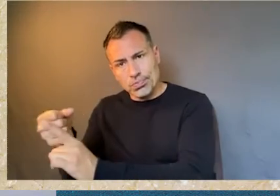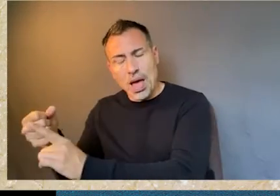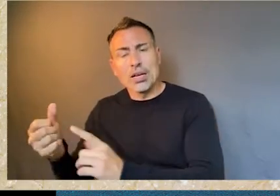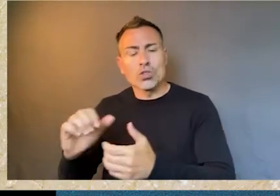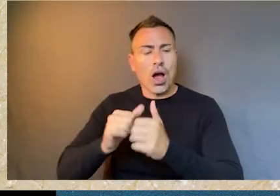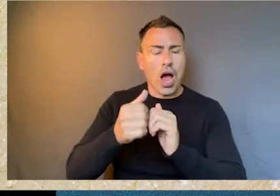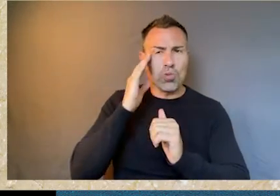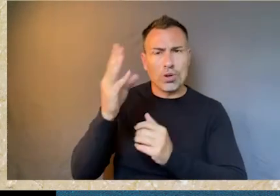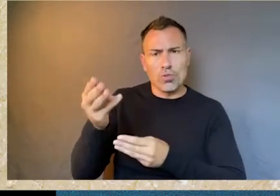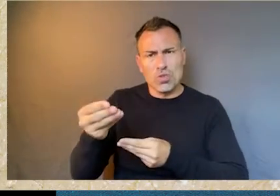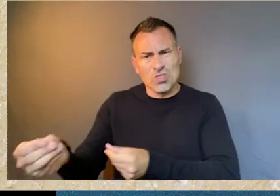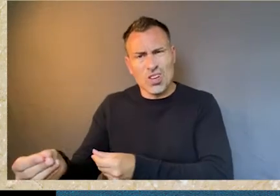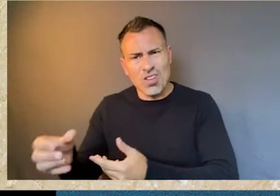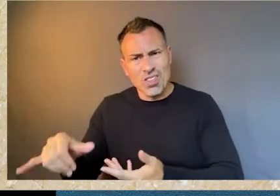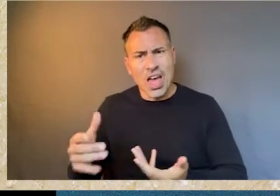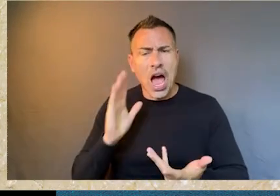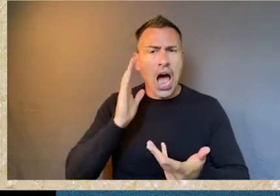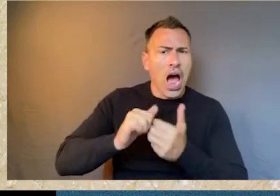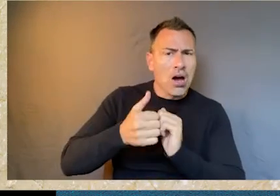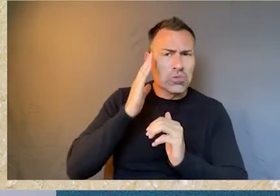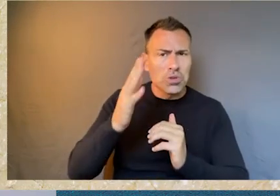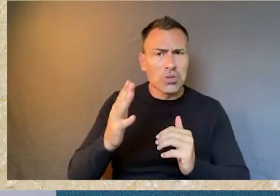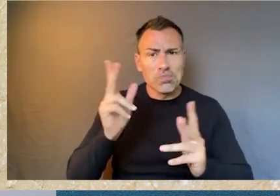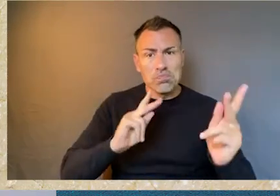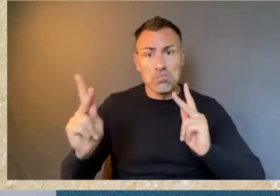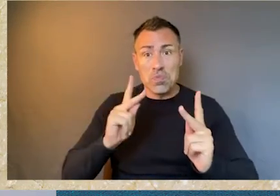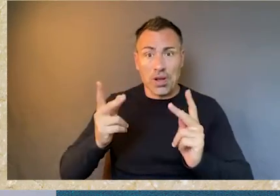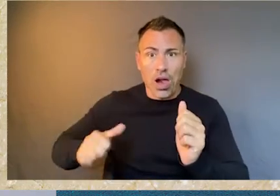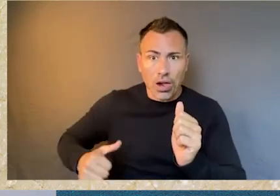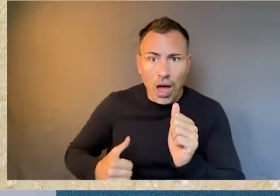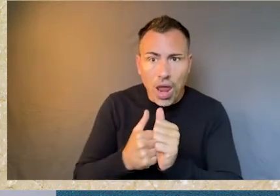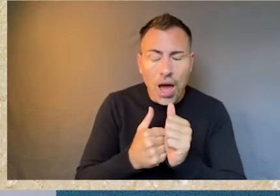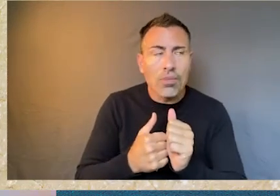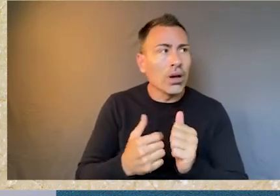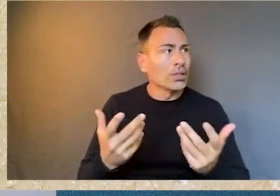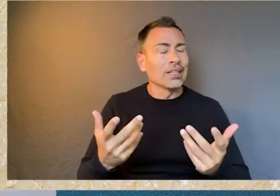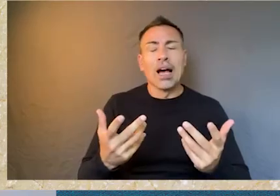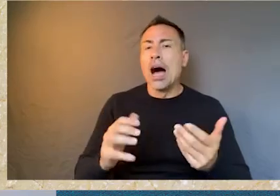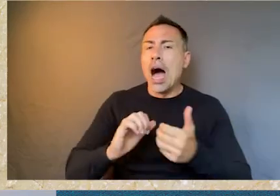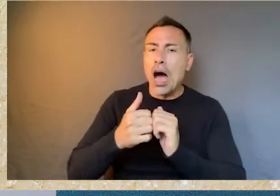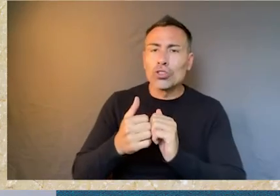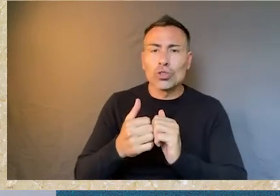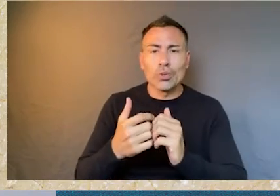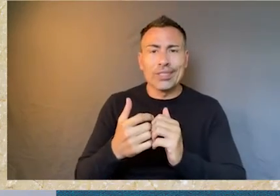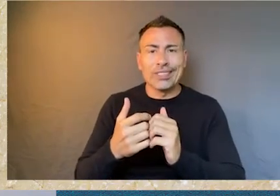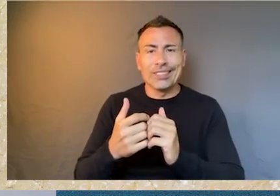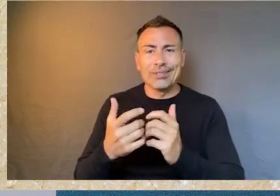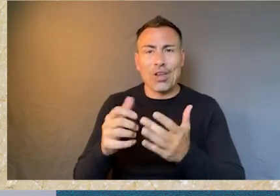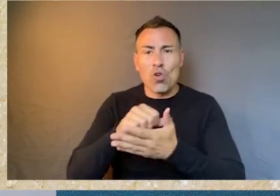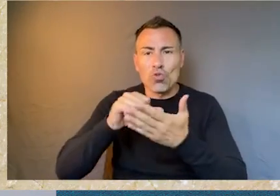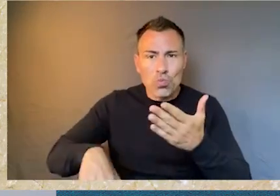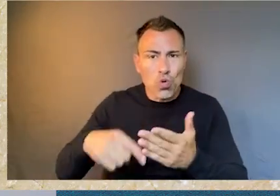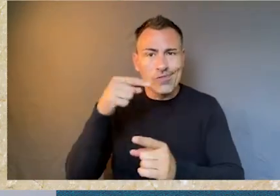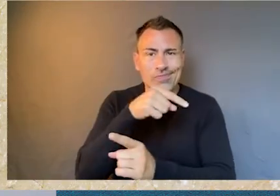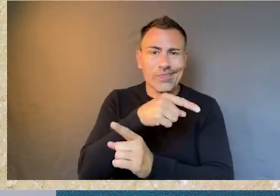resolve that? How do we catch people up? How do we remove any kind of residual impact that's not legal?